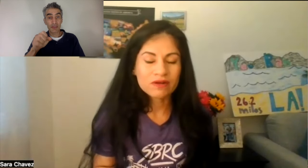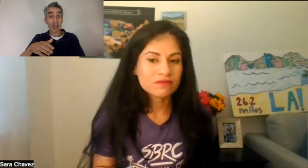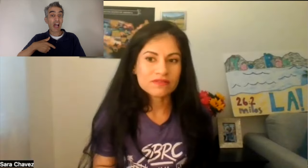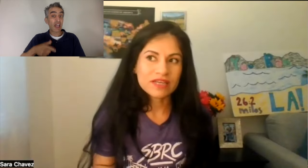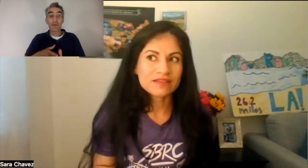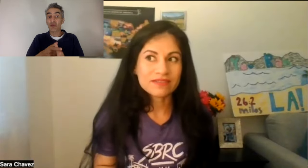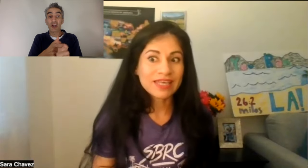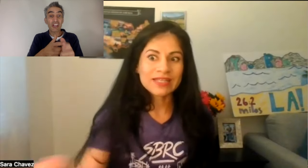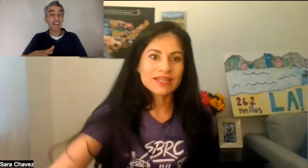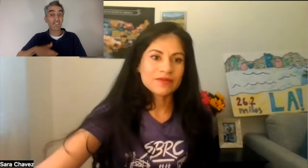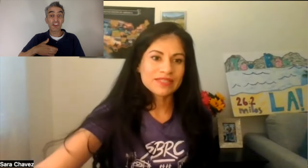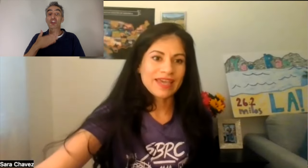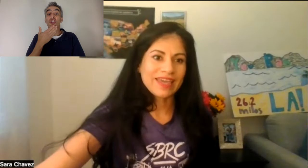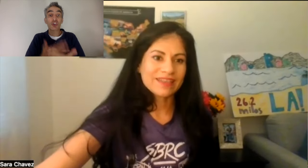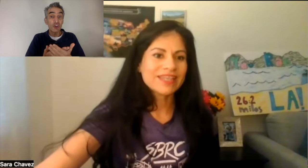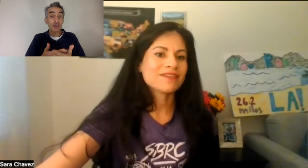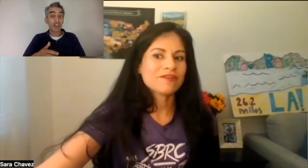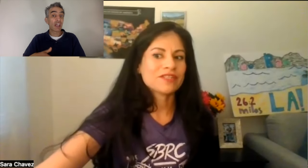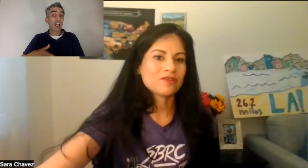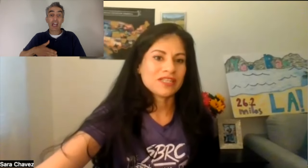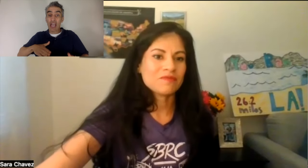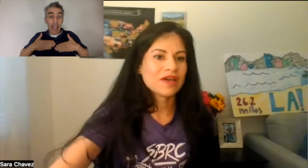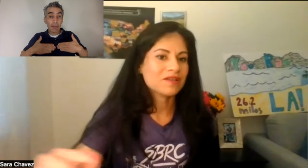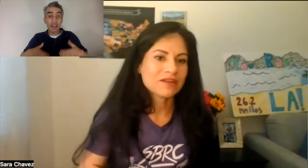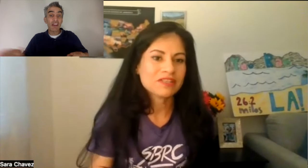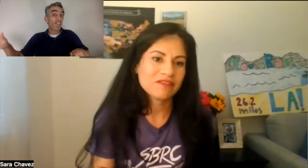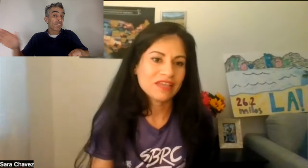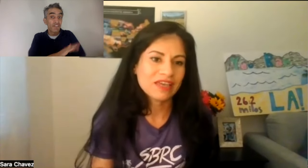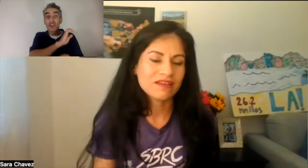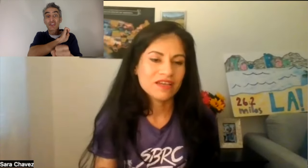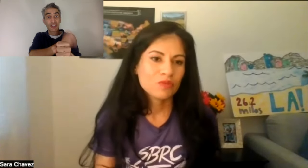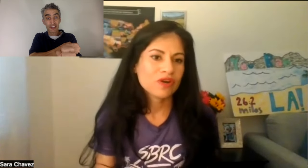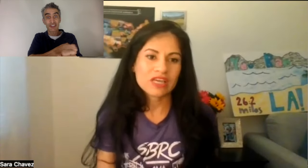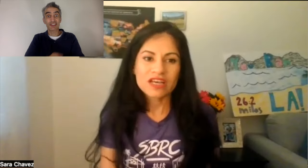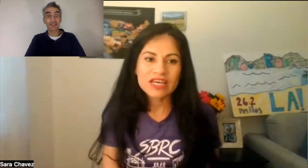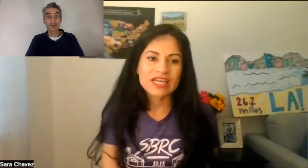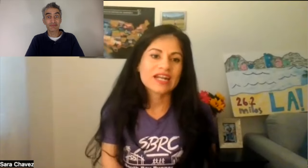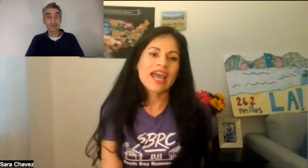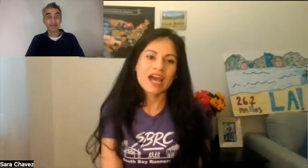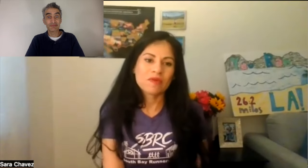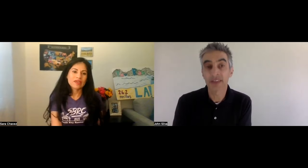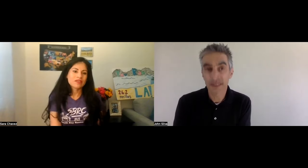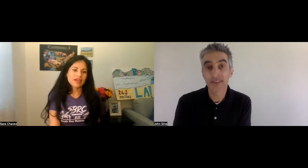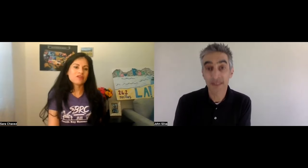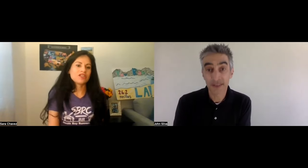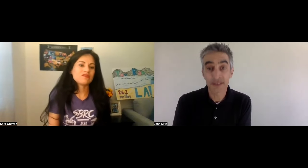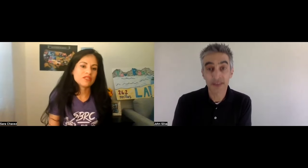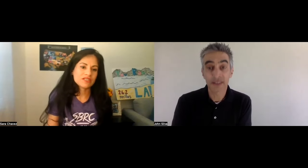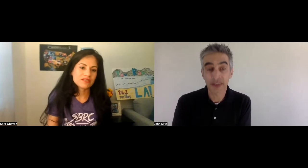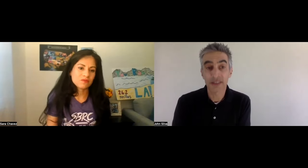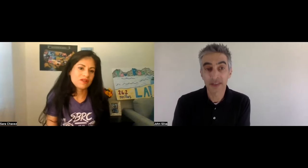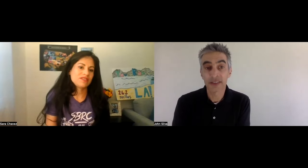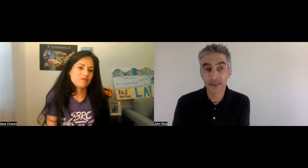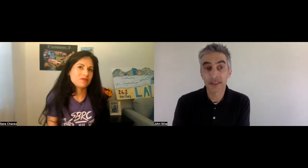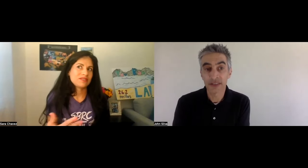for at least, I would say, at least the first 13 miles, I was feeling pretty good and happy with energy, which